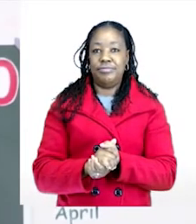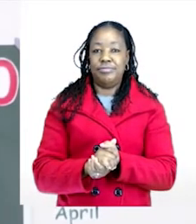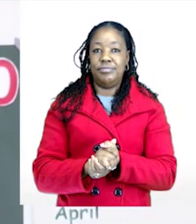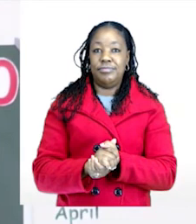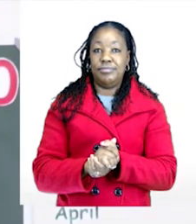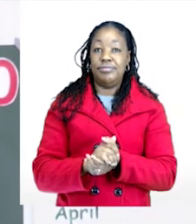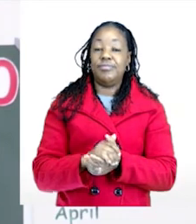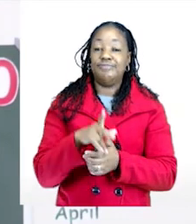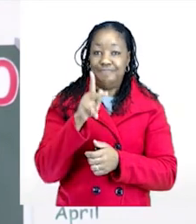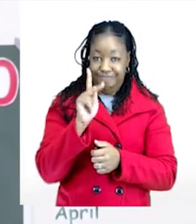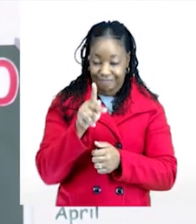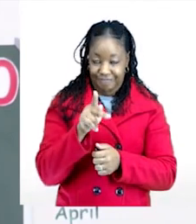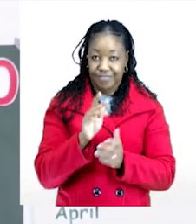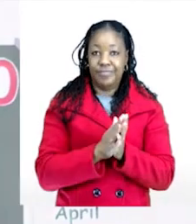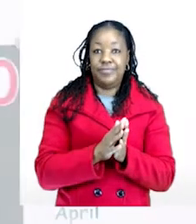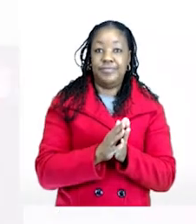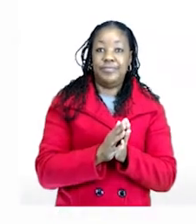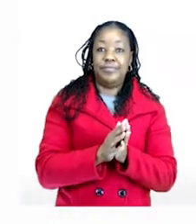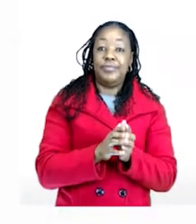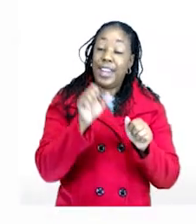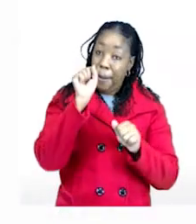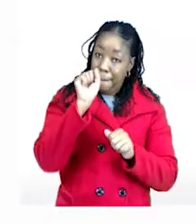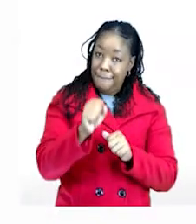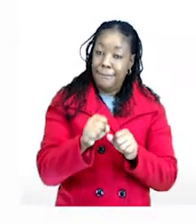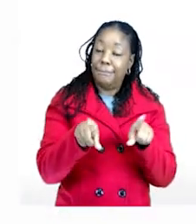Okay, let's go over again.